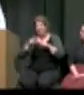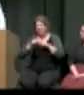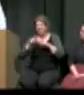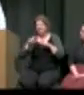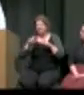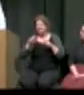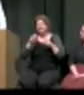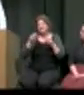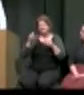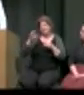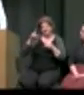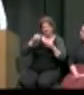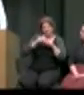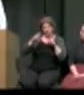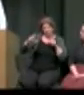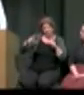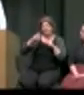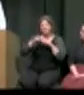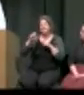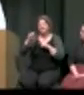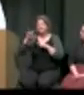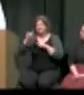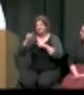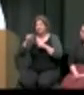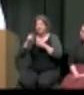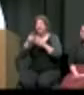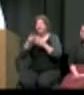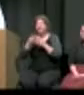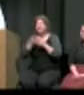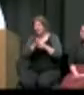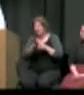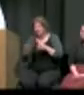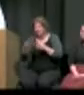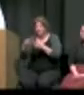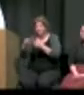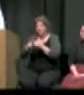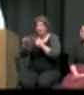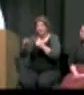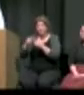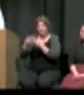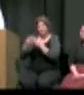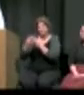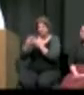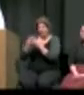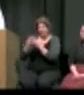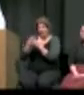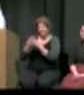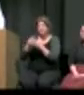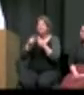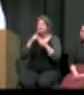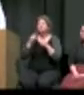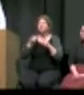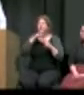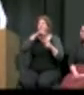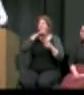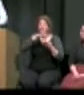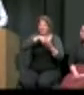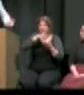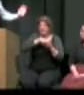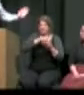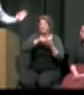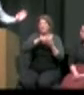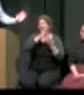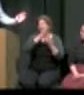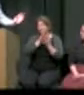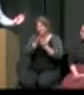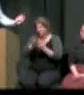pumps. And there's another impeller in there that actually shreds it up even further. So any debris that comes off of any dredges now is getting